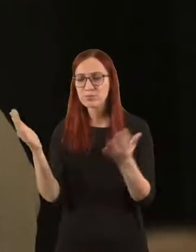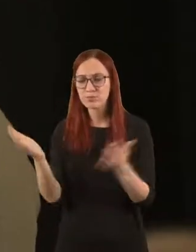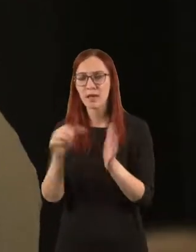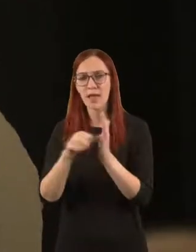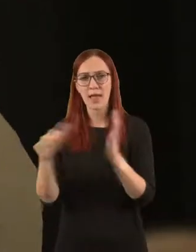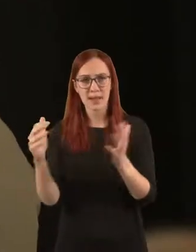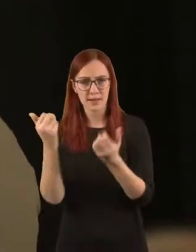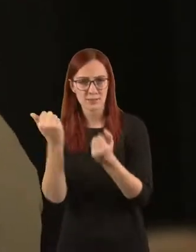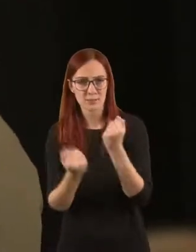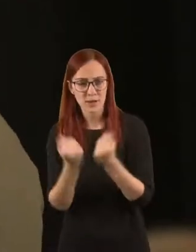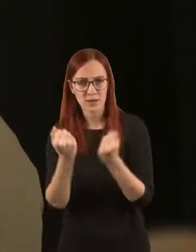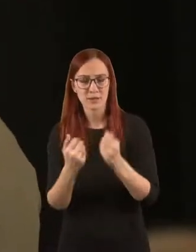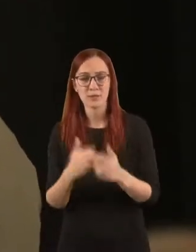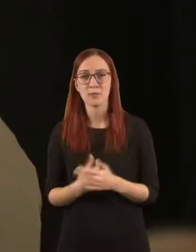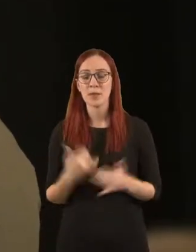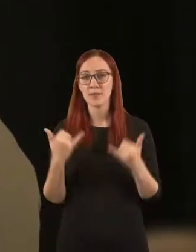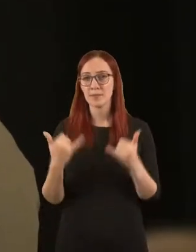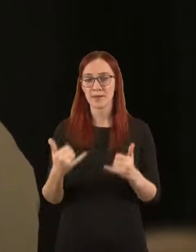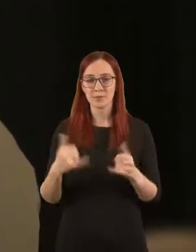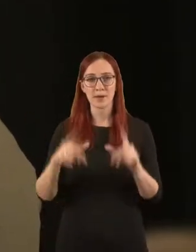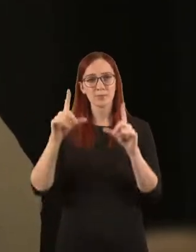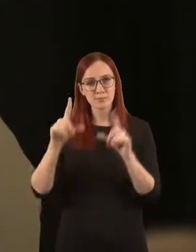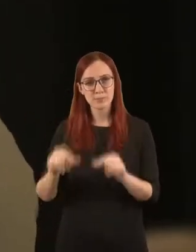Of course, we do encourage